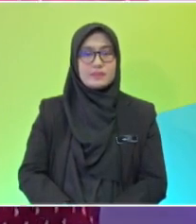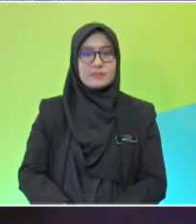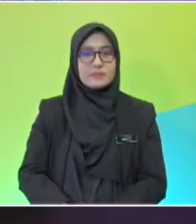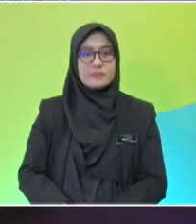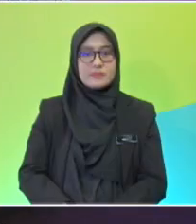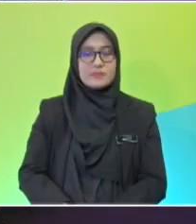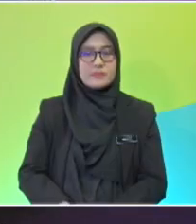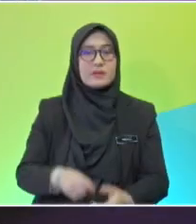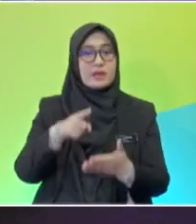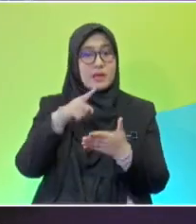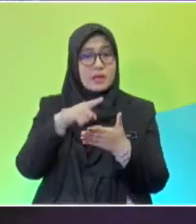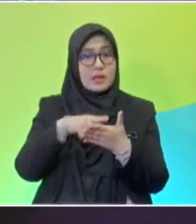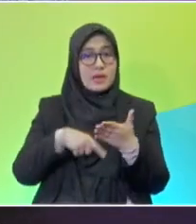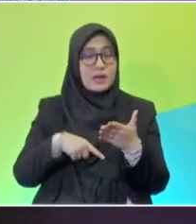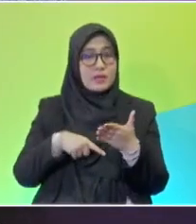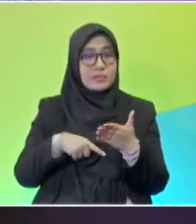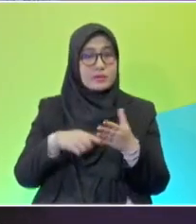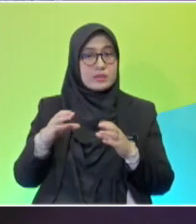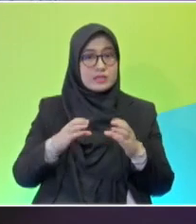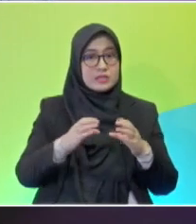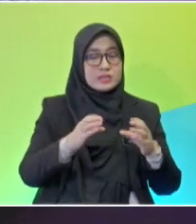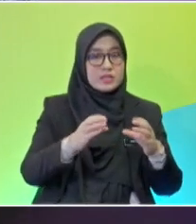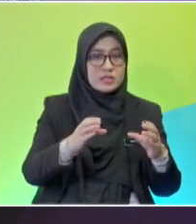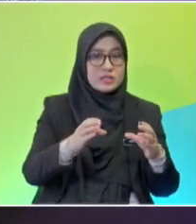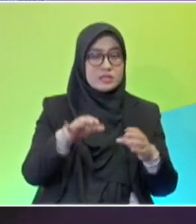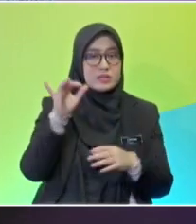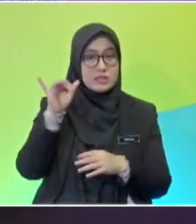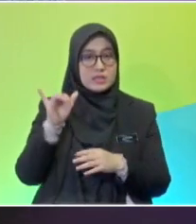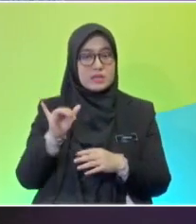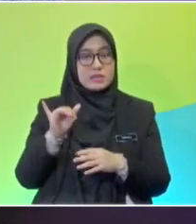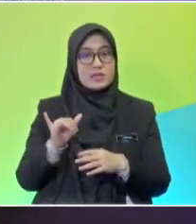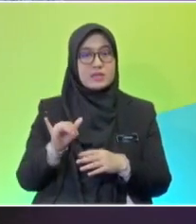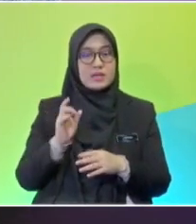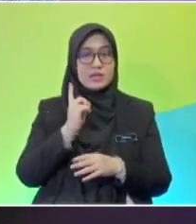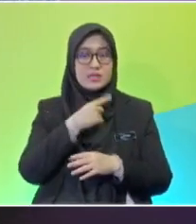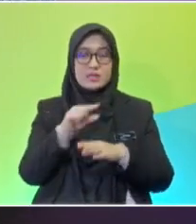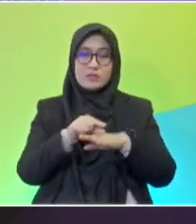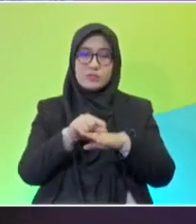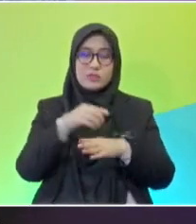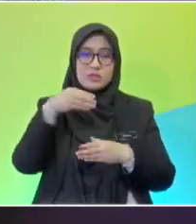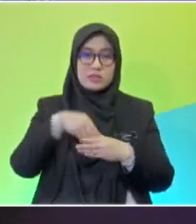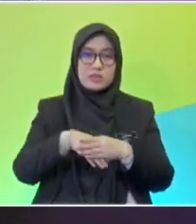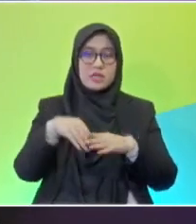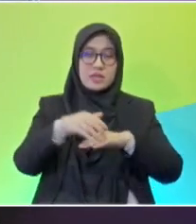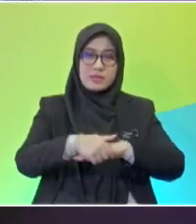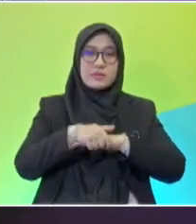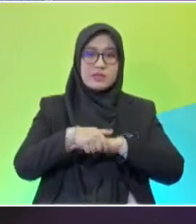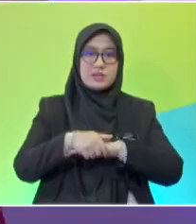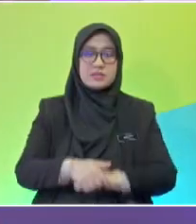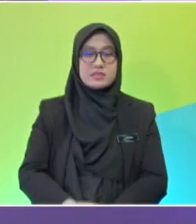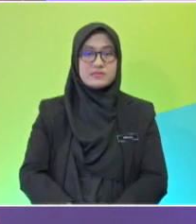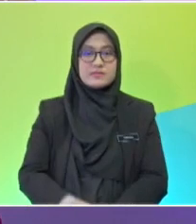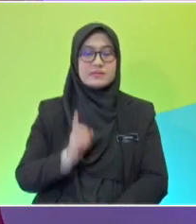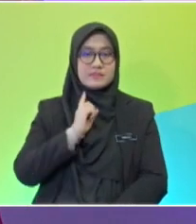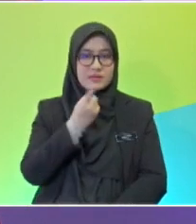are some methods of assessment for PBD in Bahasa Inggeris? Okay, in Bahasa Inggeris, obviously, we look at all the